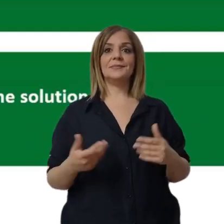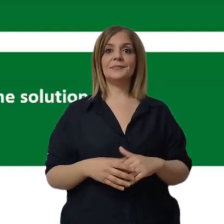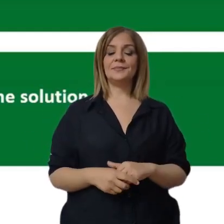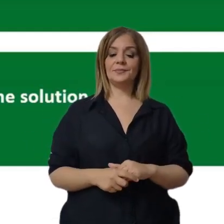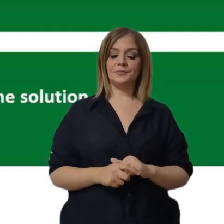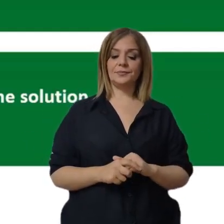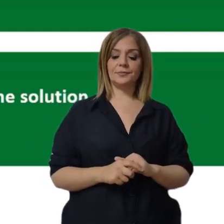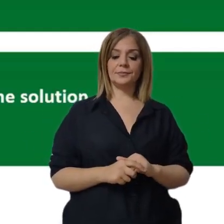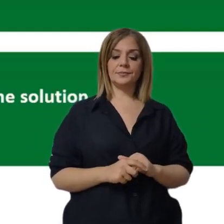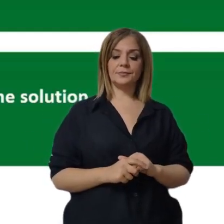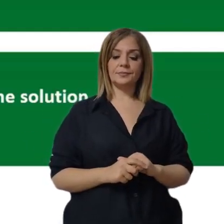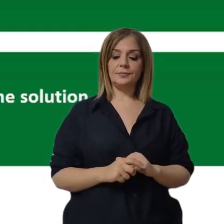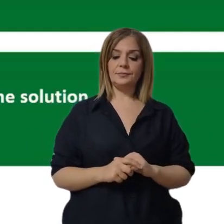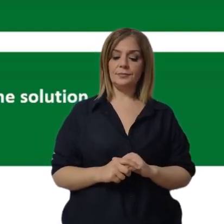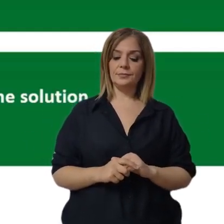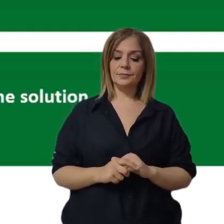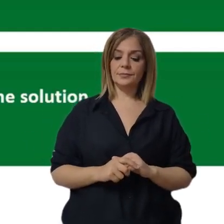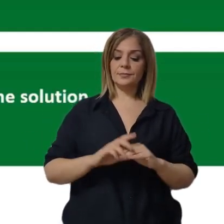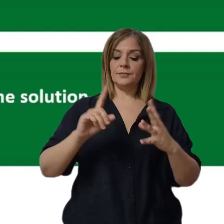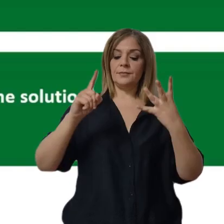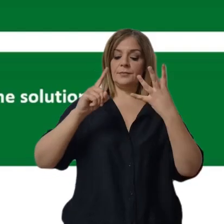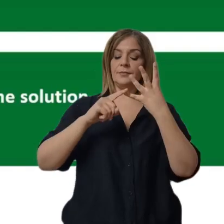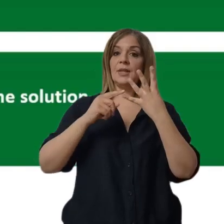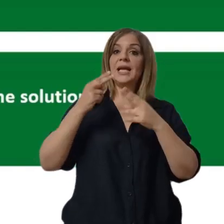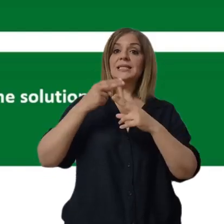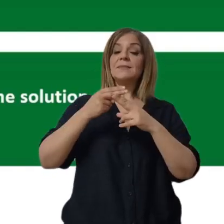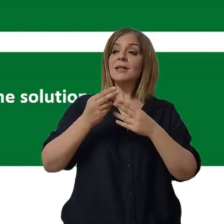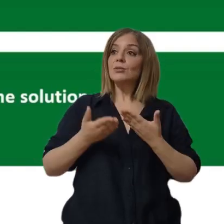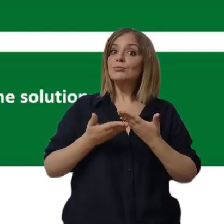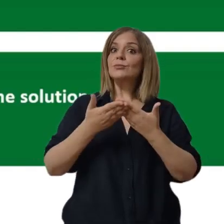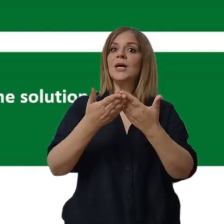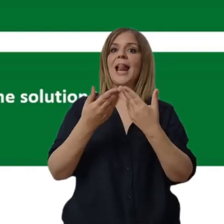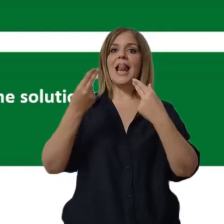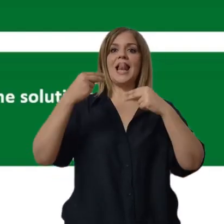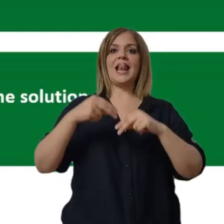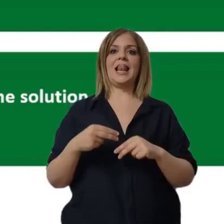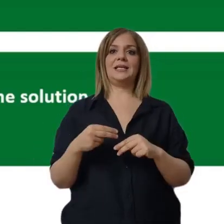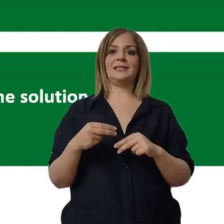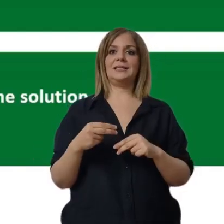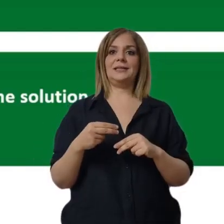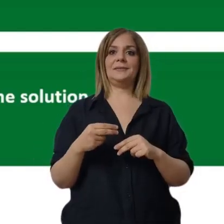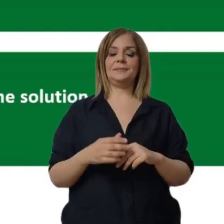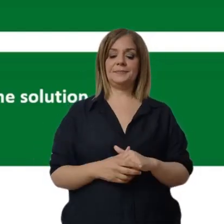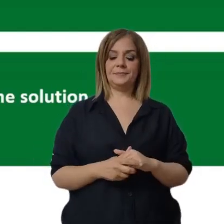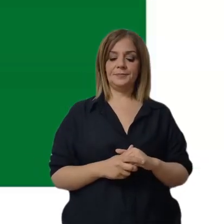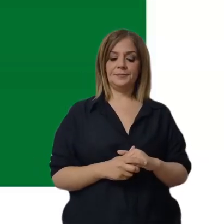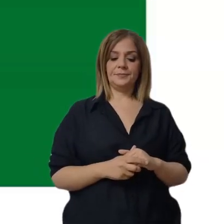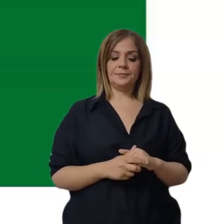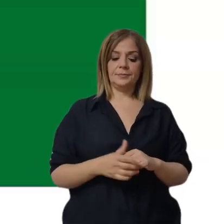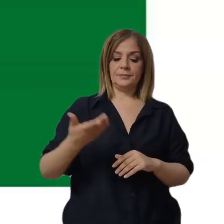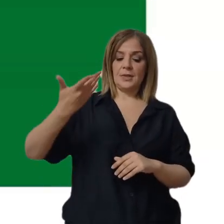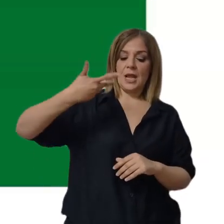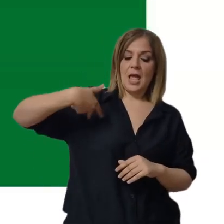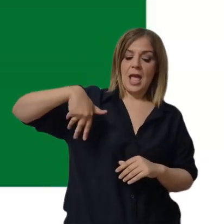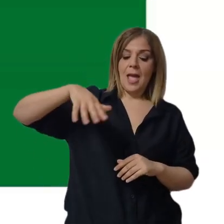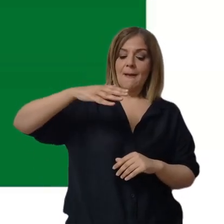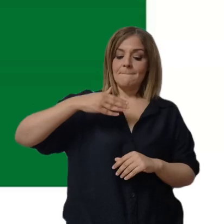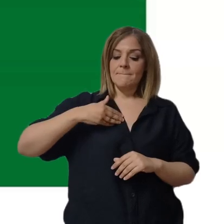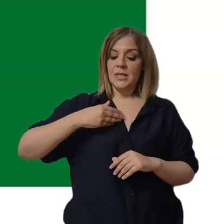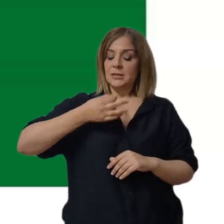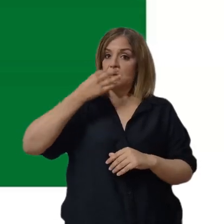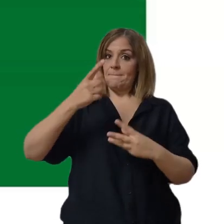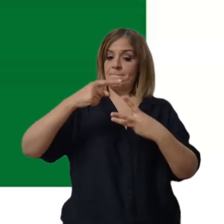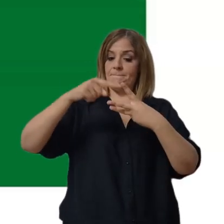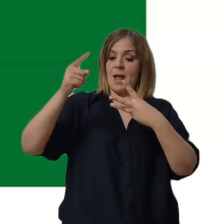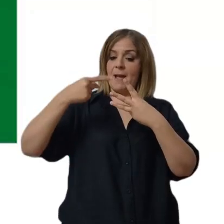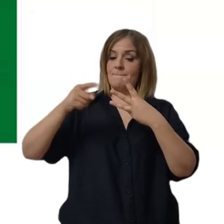practice. And fourth, be part of the solution. We almost said these